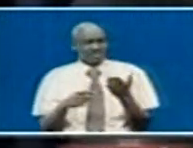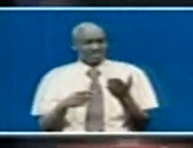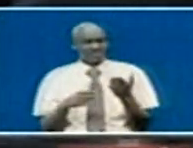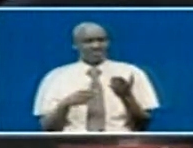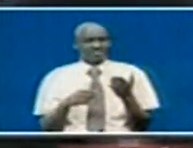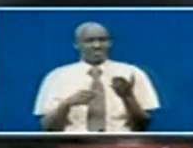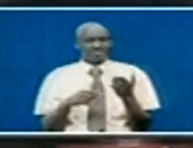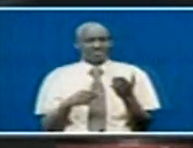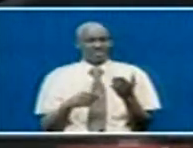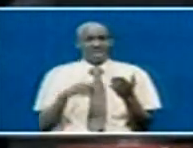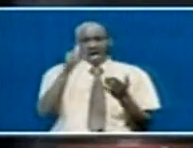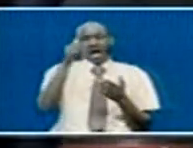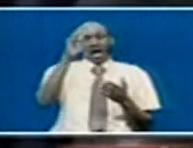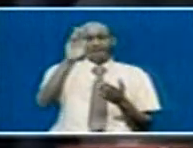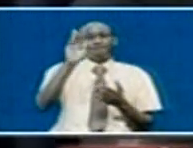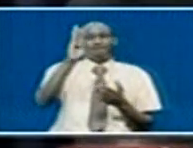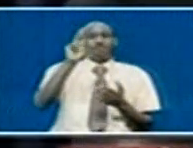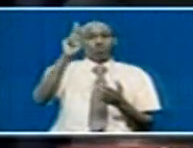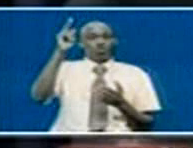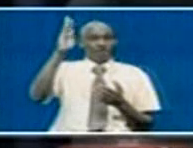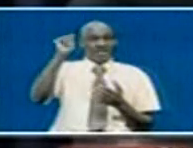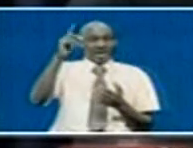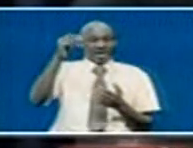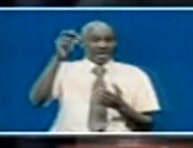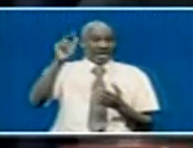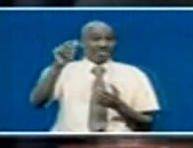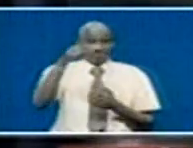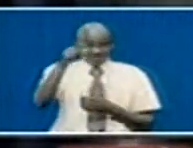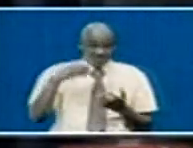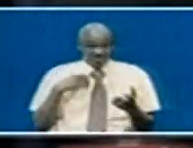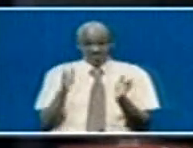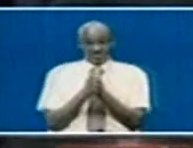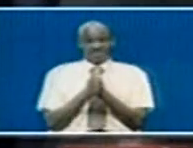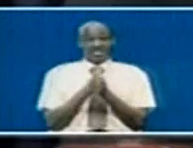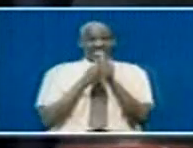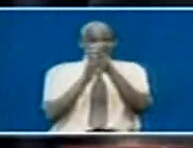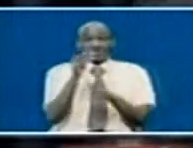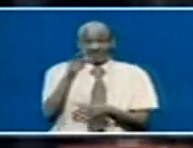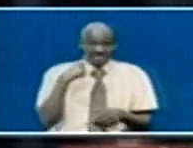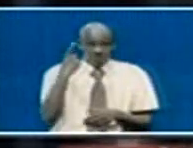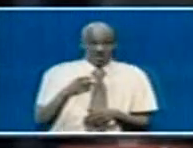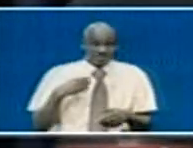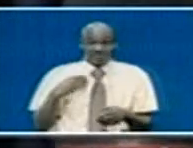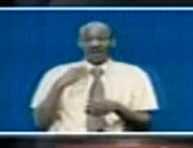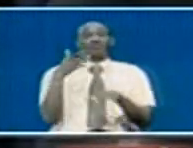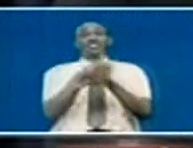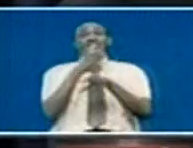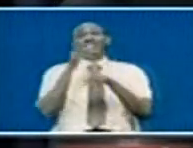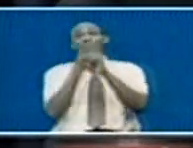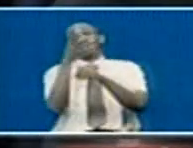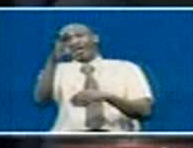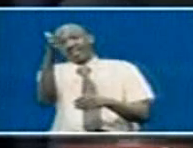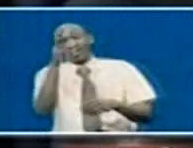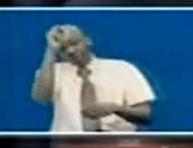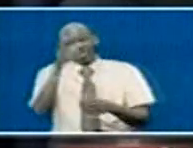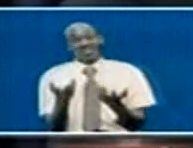that Abubakar Shekau, the head of Boko Haram, has also declared a caliphate in some place in Nigeria. The north. In the